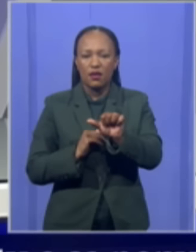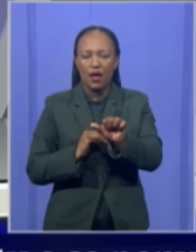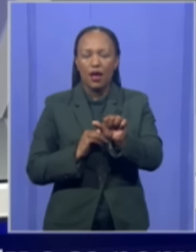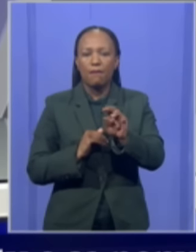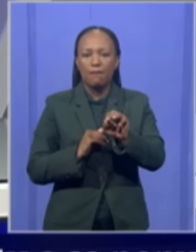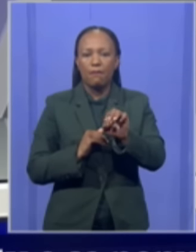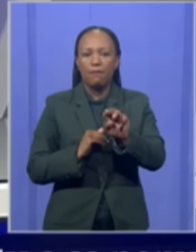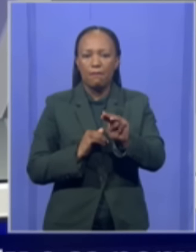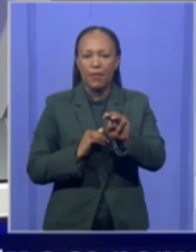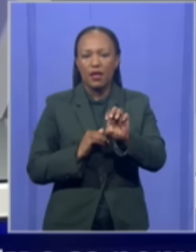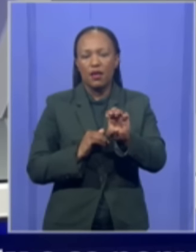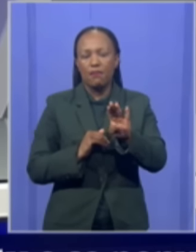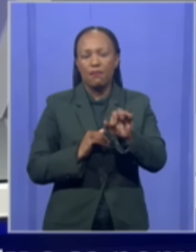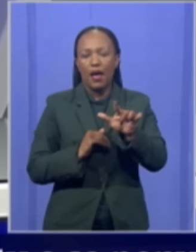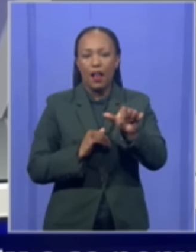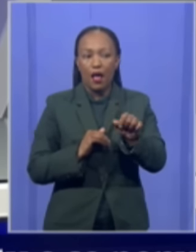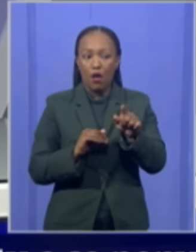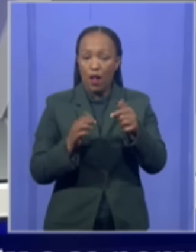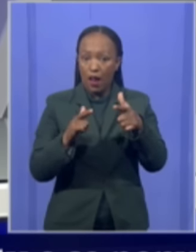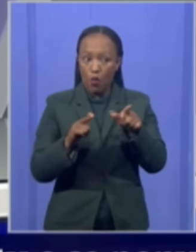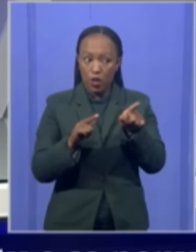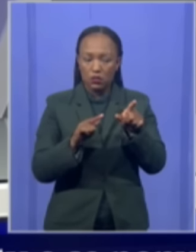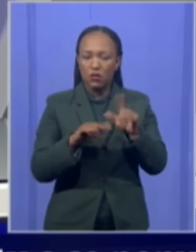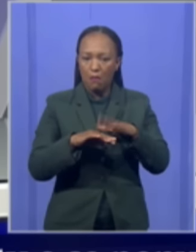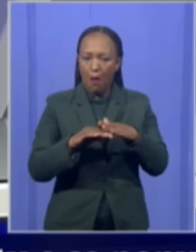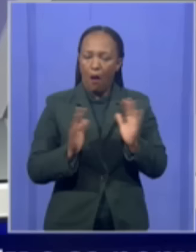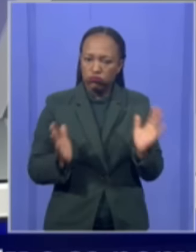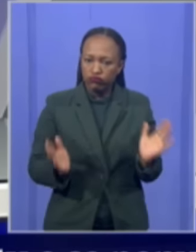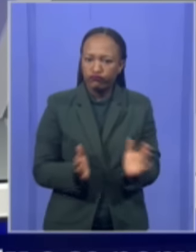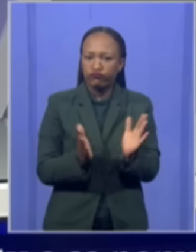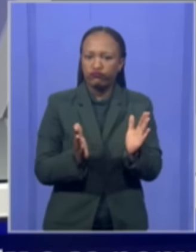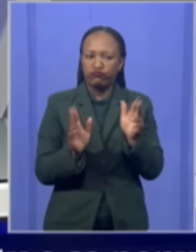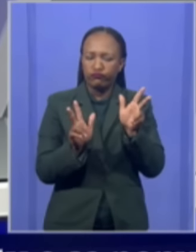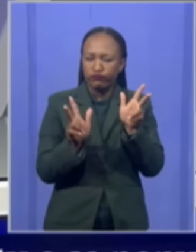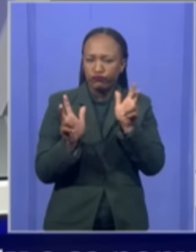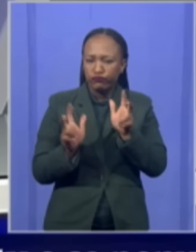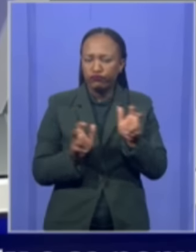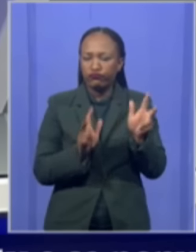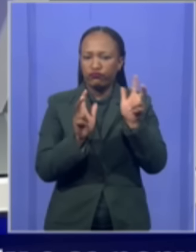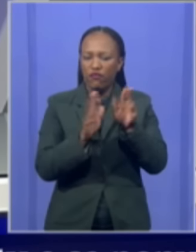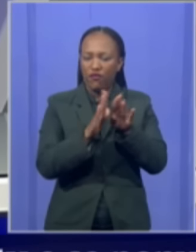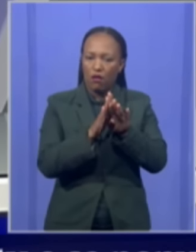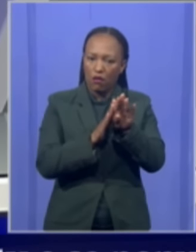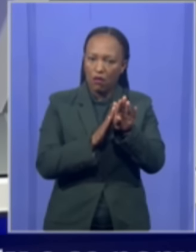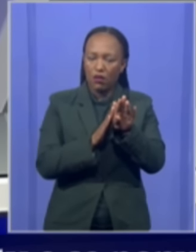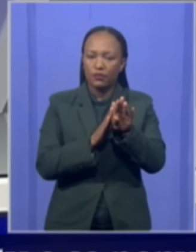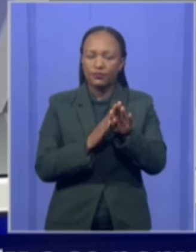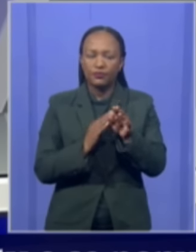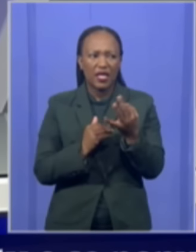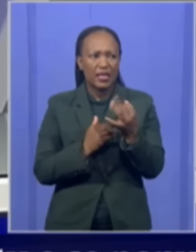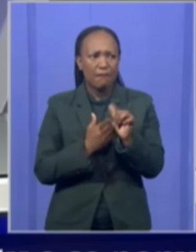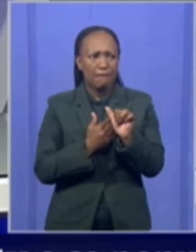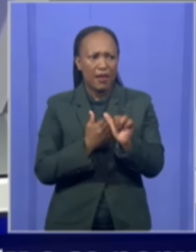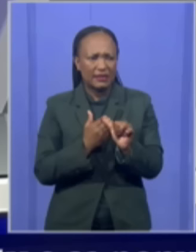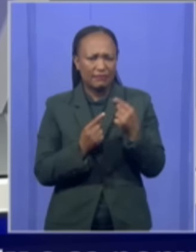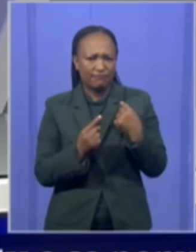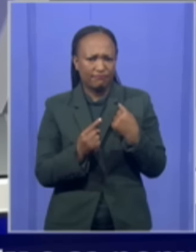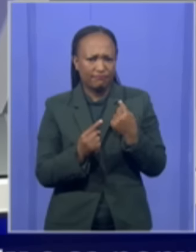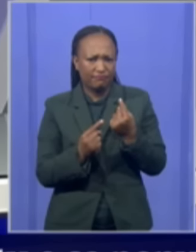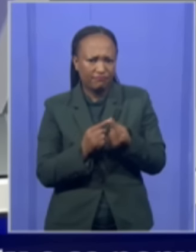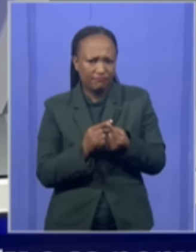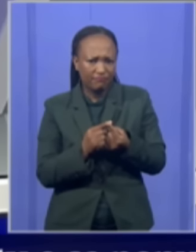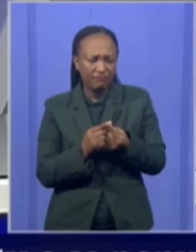leleme le la segagaborena re kgonne ka gore mo dikgweding tse tharo ga